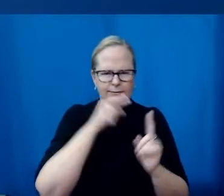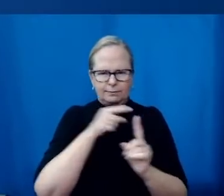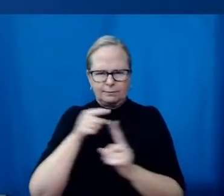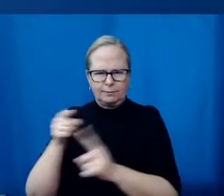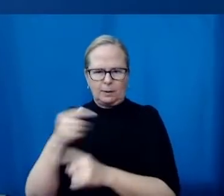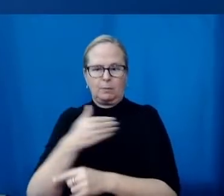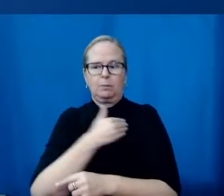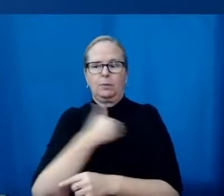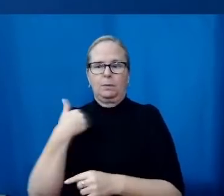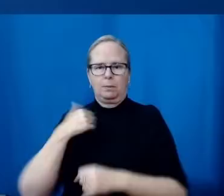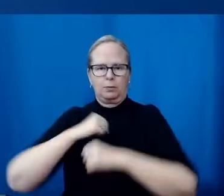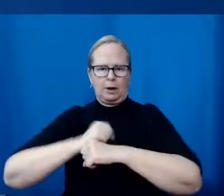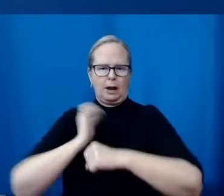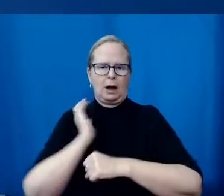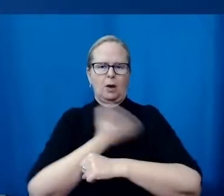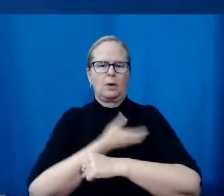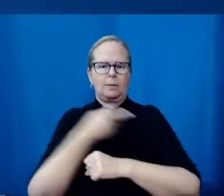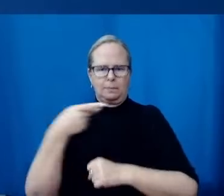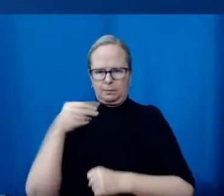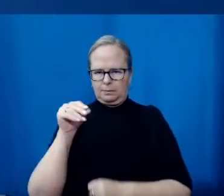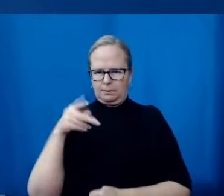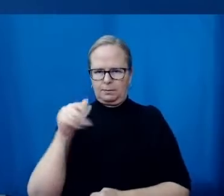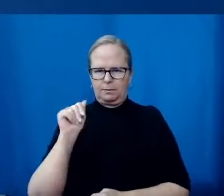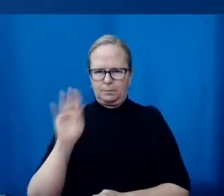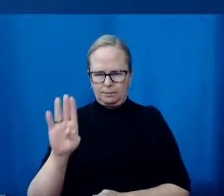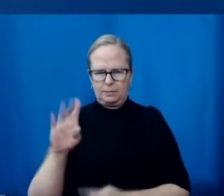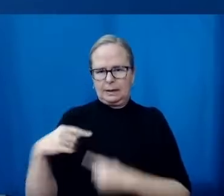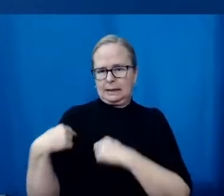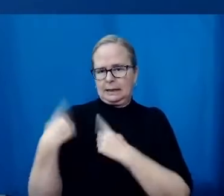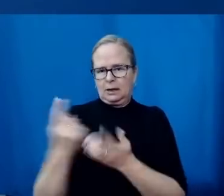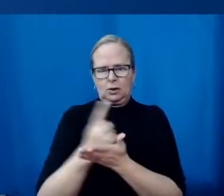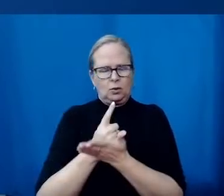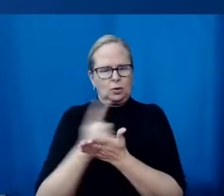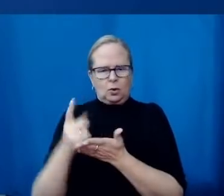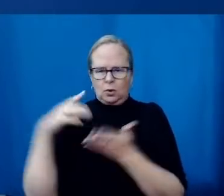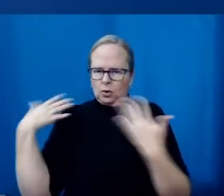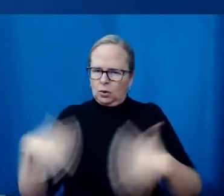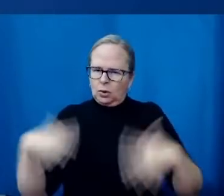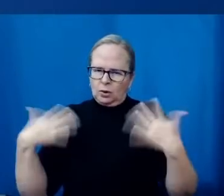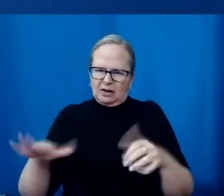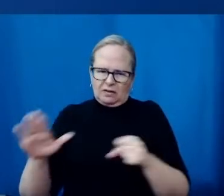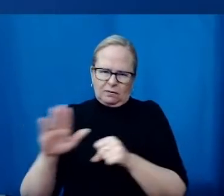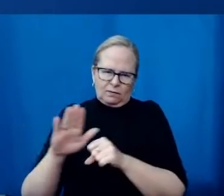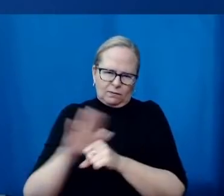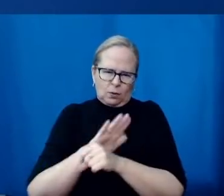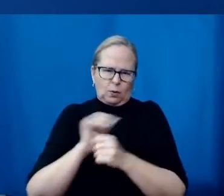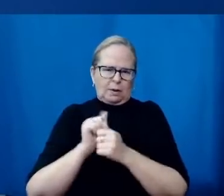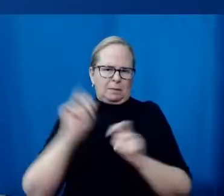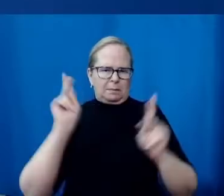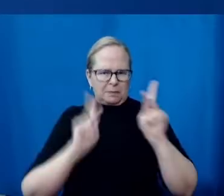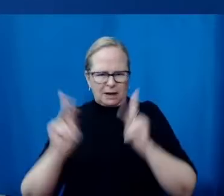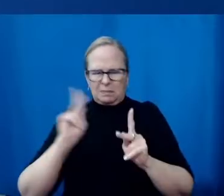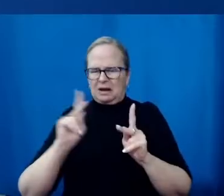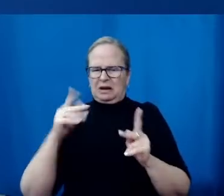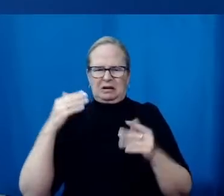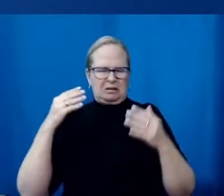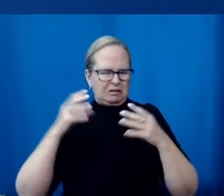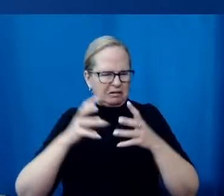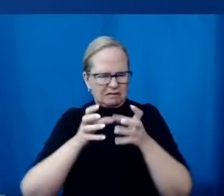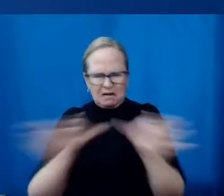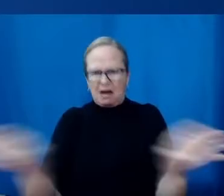team. This last week has been plagued by ongoing divisiveness, fatigue, and continuously increasing hospitalizations